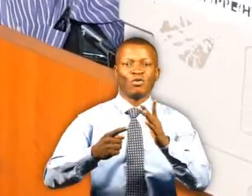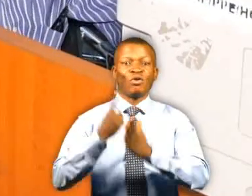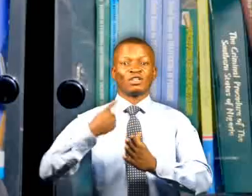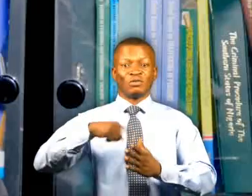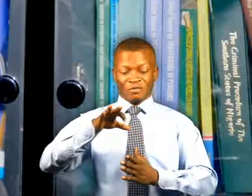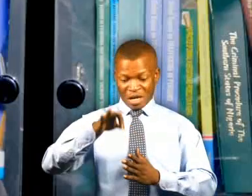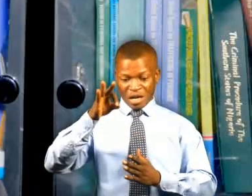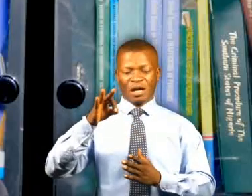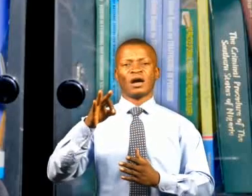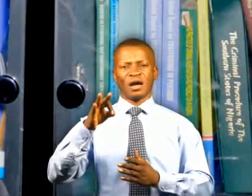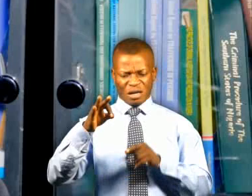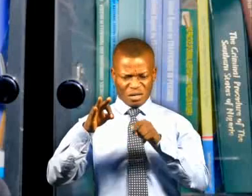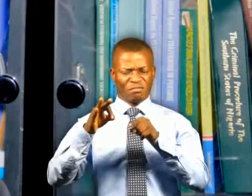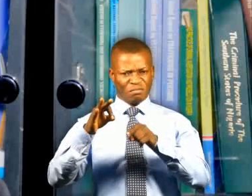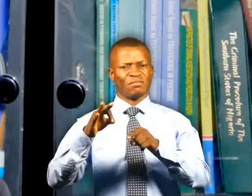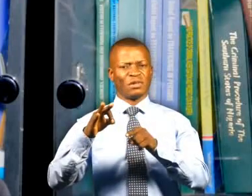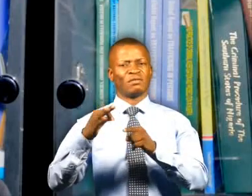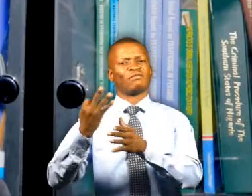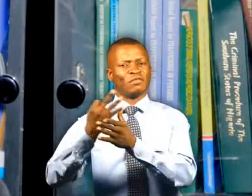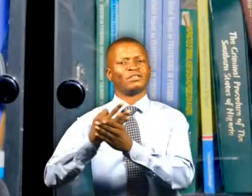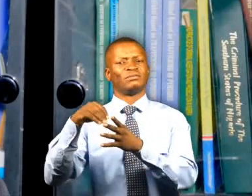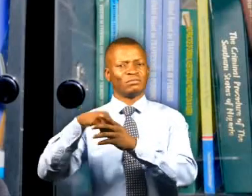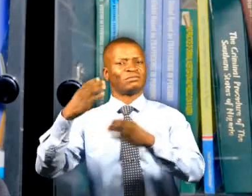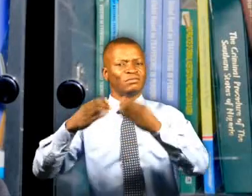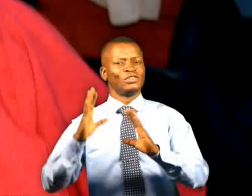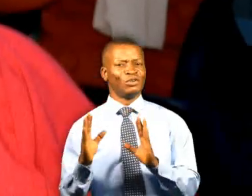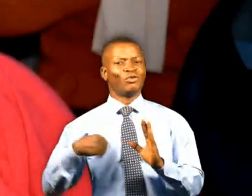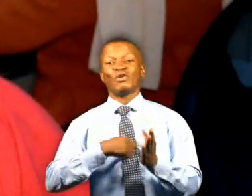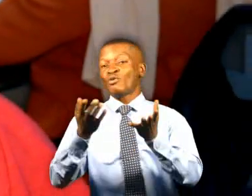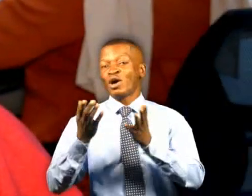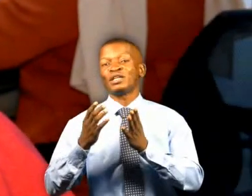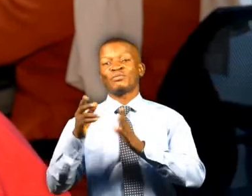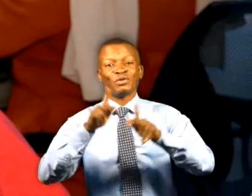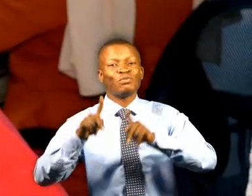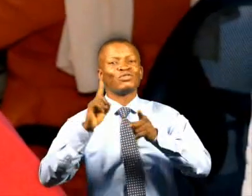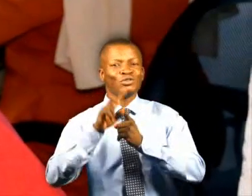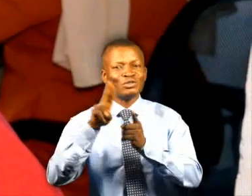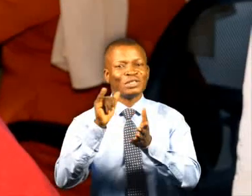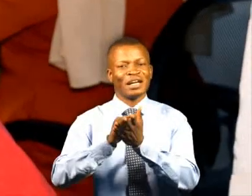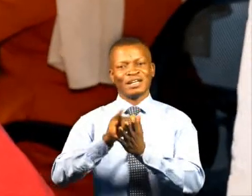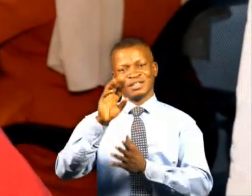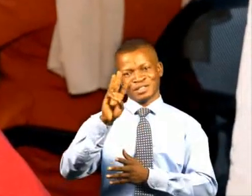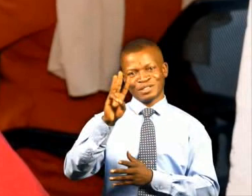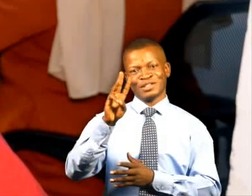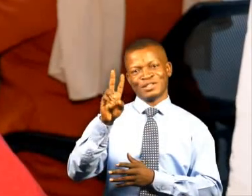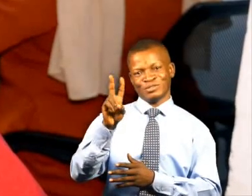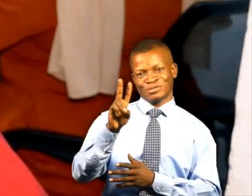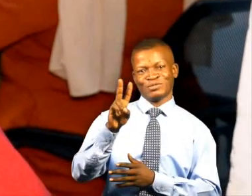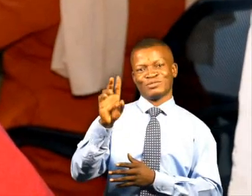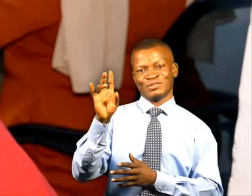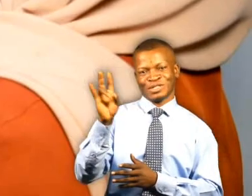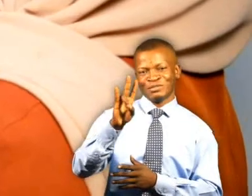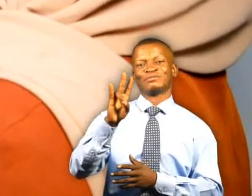advice. Once we find out that there is a prima facie case, then we file the case in court. So I urge the public to use that